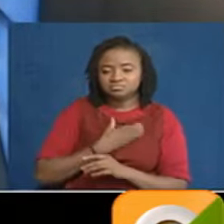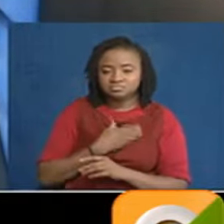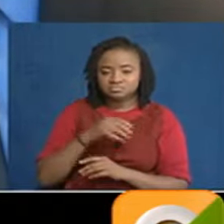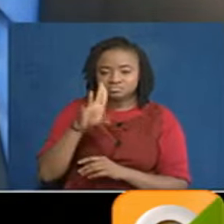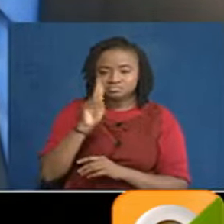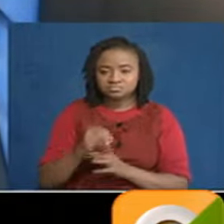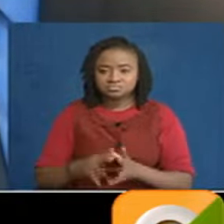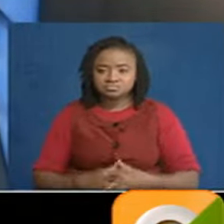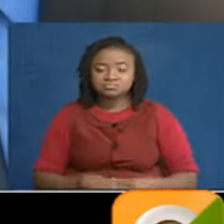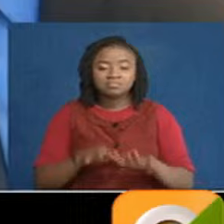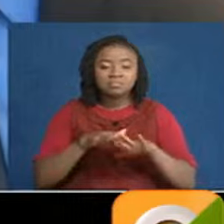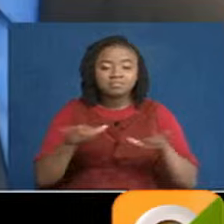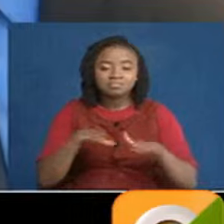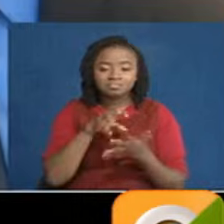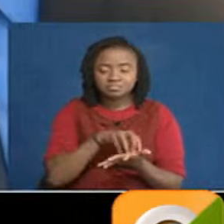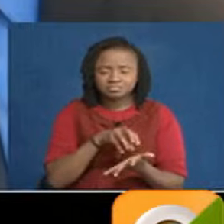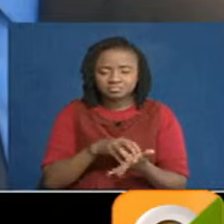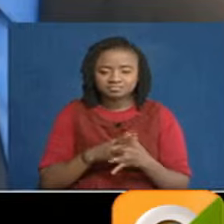seats, that is.